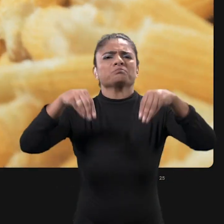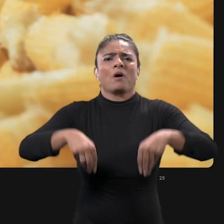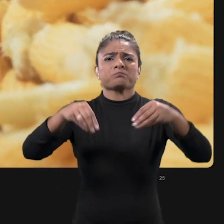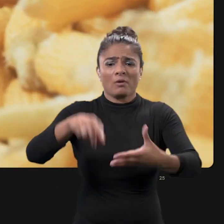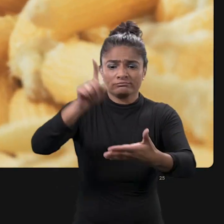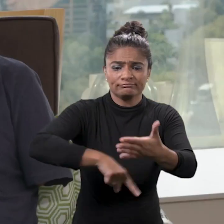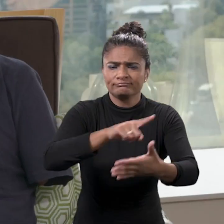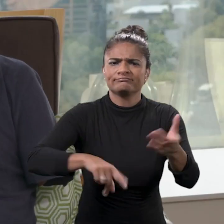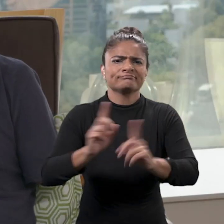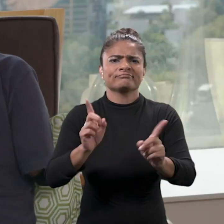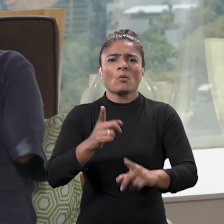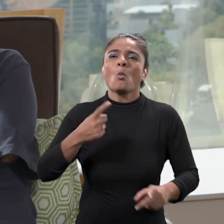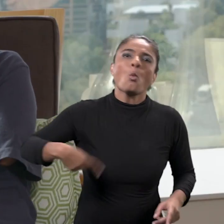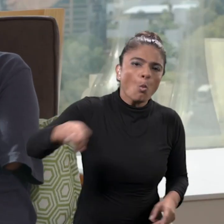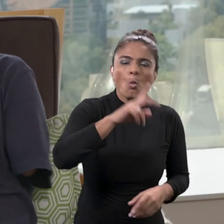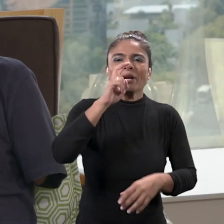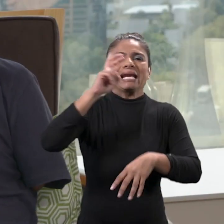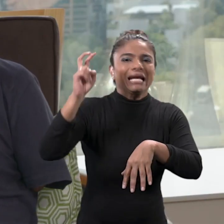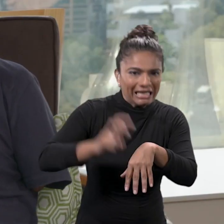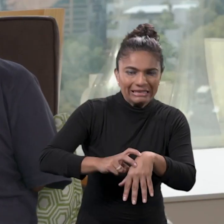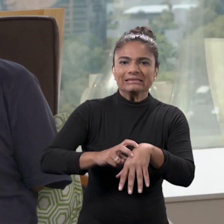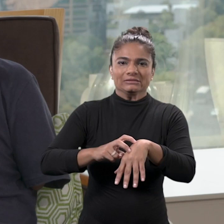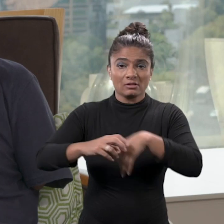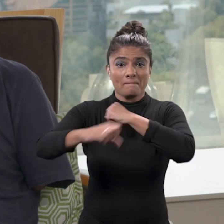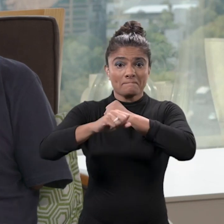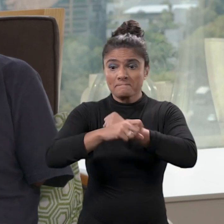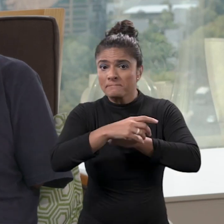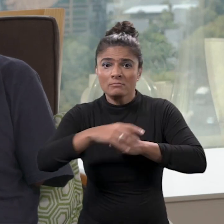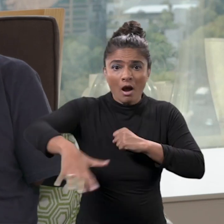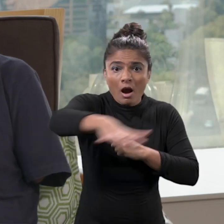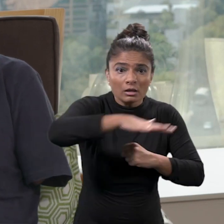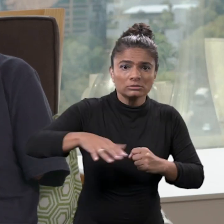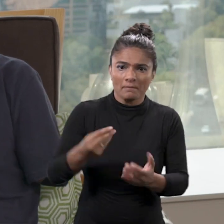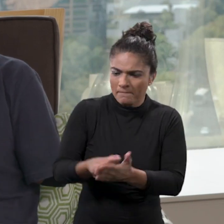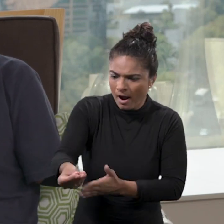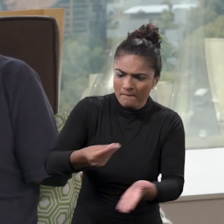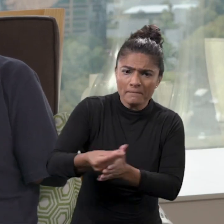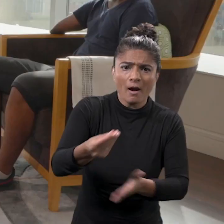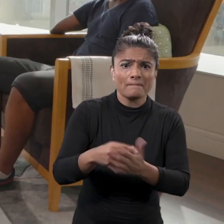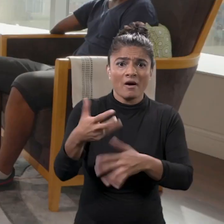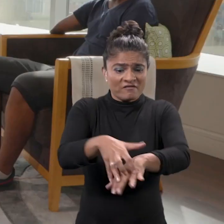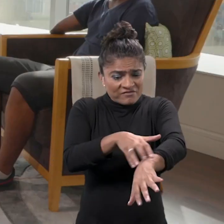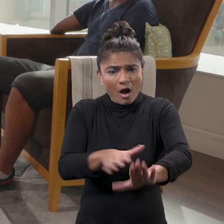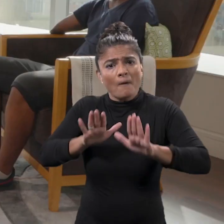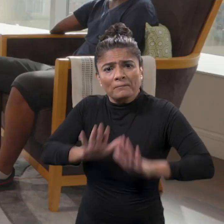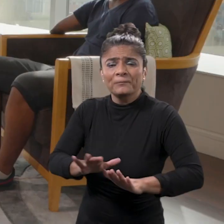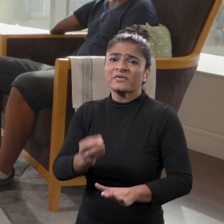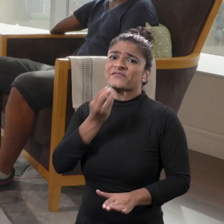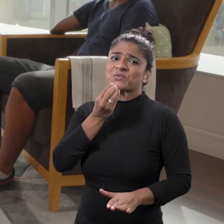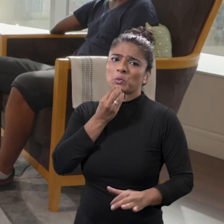will always be needed. There'll always be a market for something, especially if it's food. I mean, farming it's about food. So yeah,